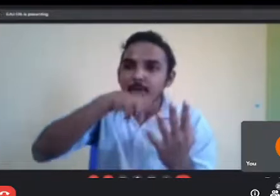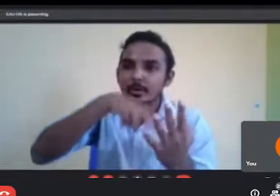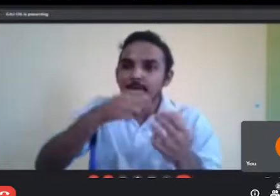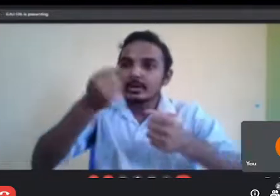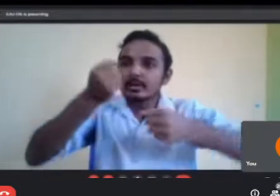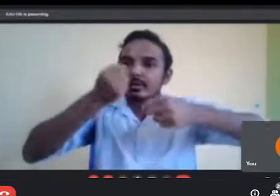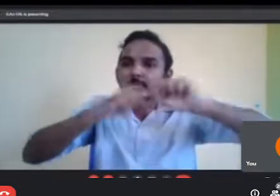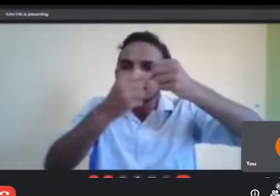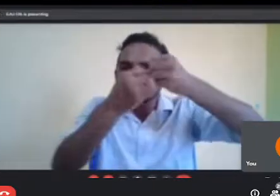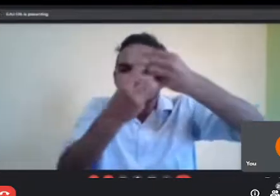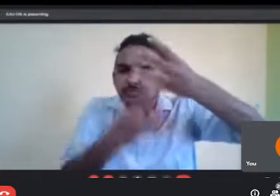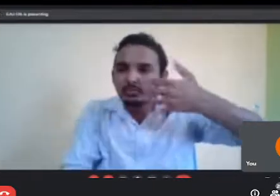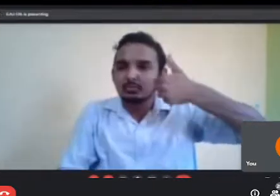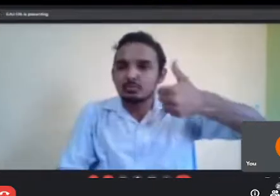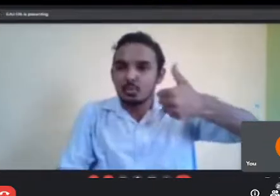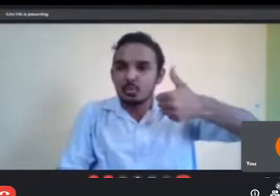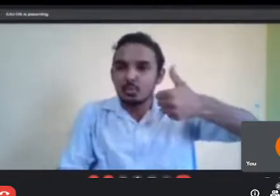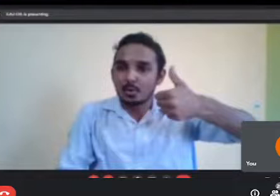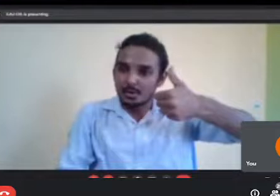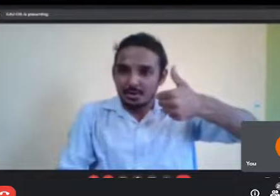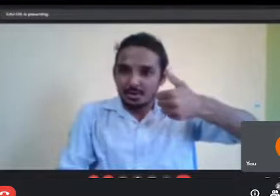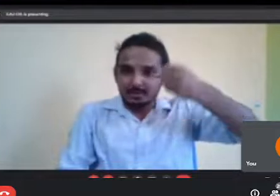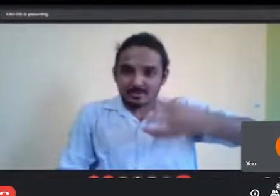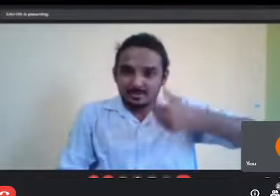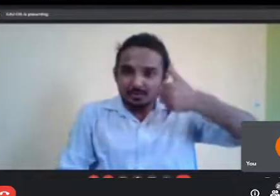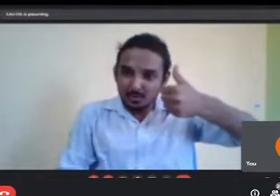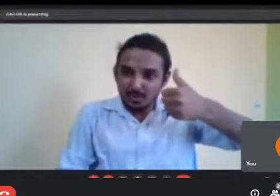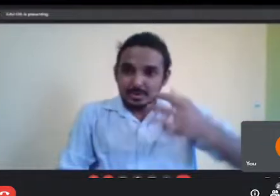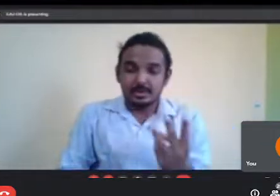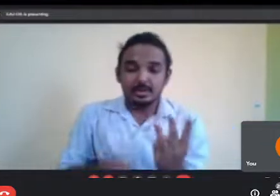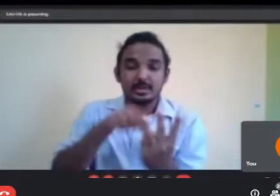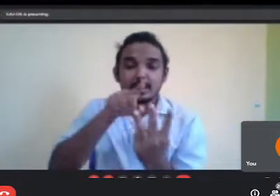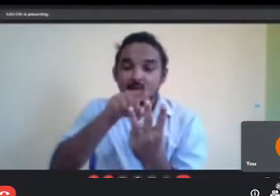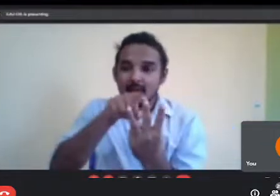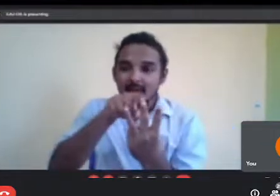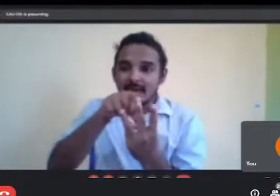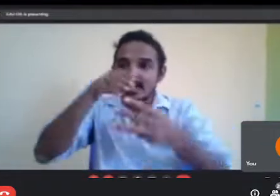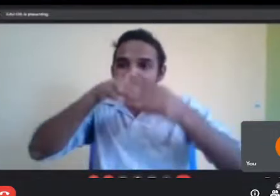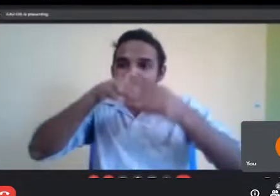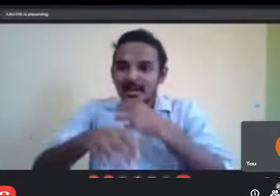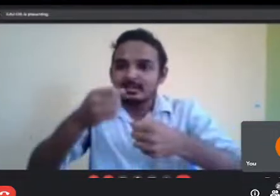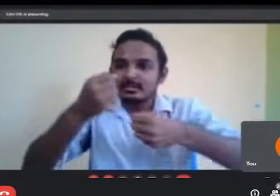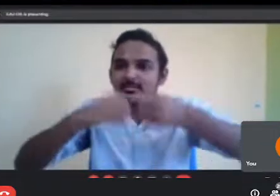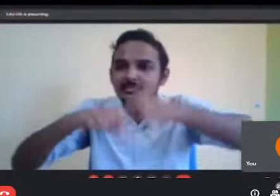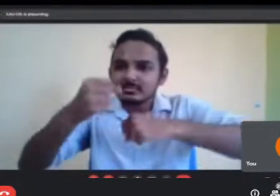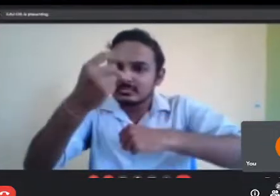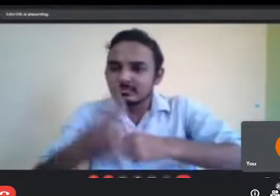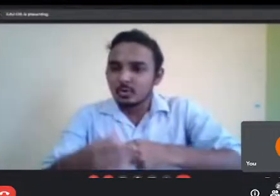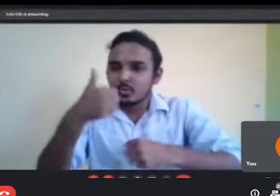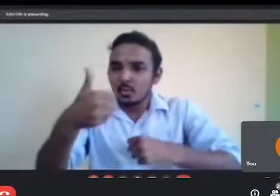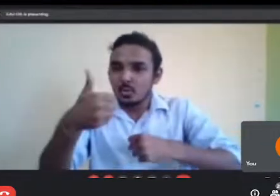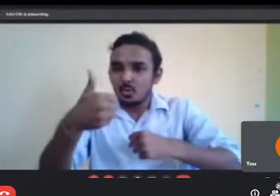The first pre-tests, you know, the 6 writing tests or the 6 reading activities which we had.